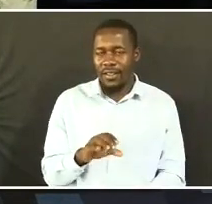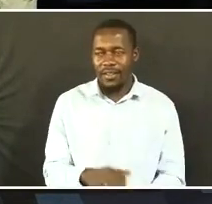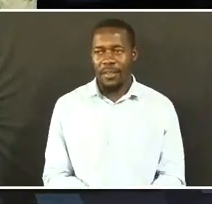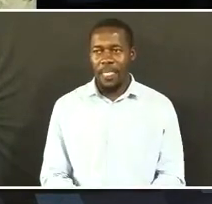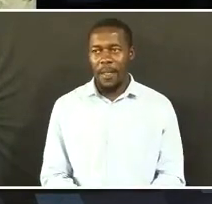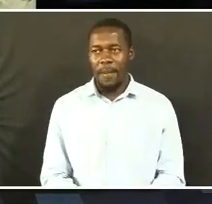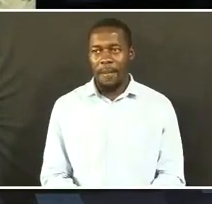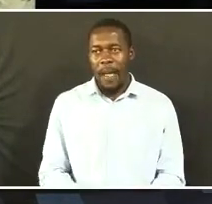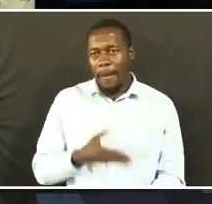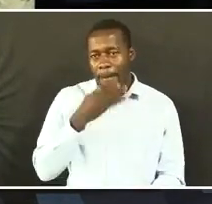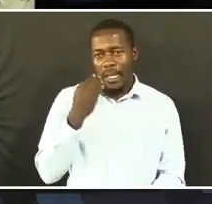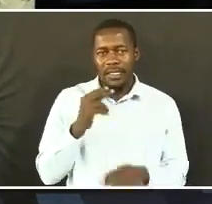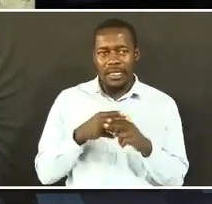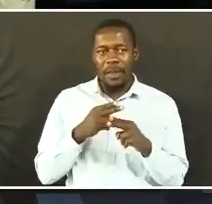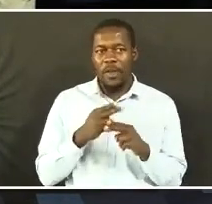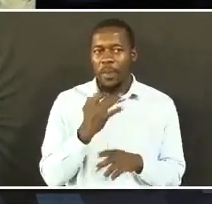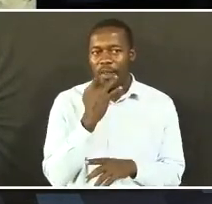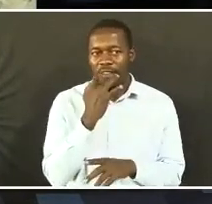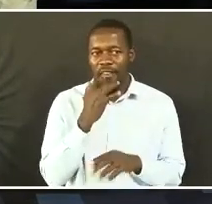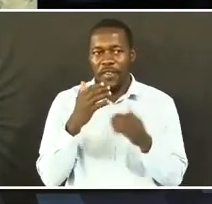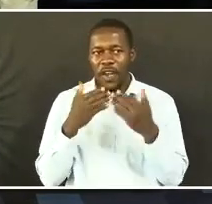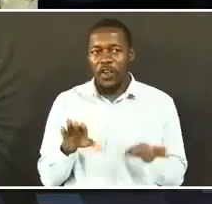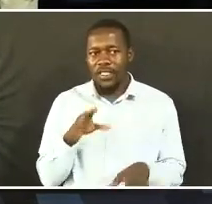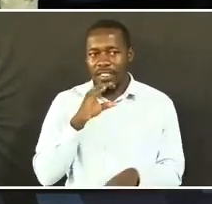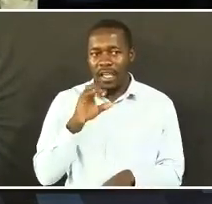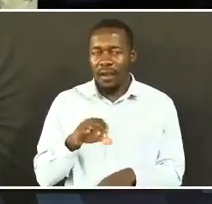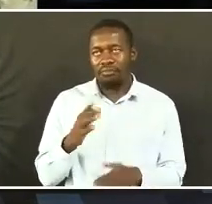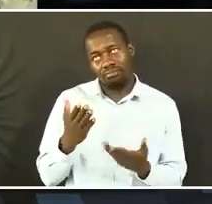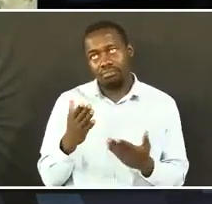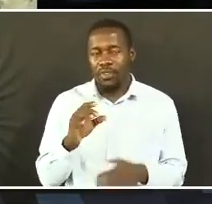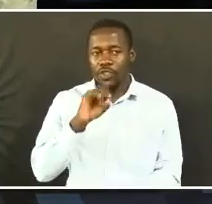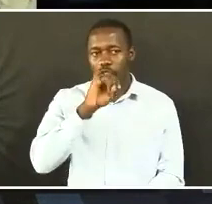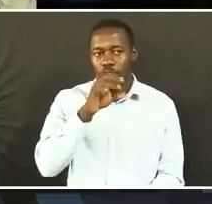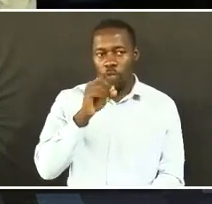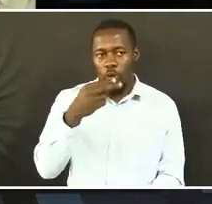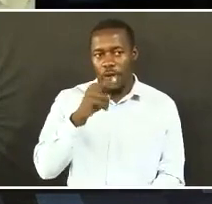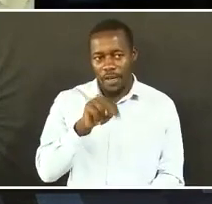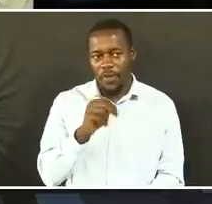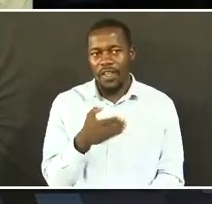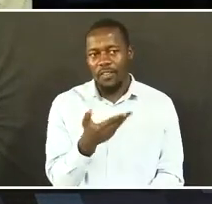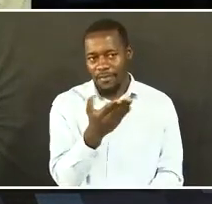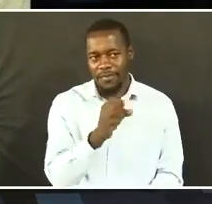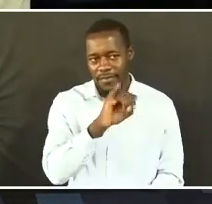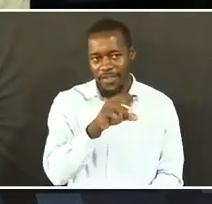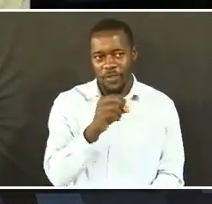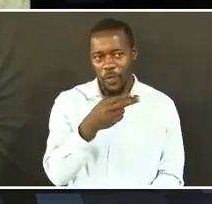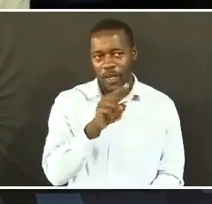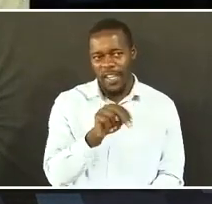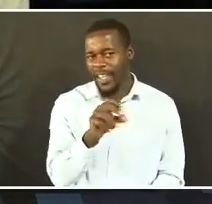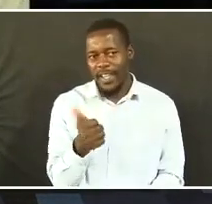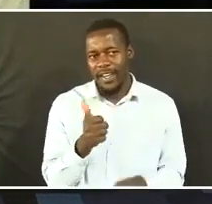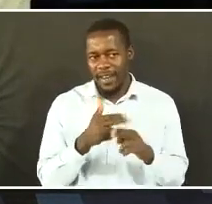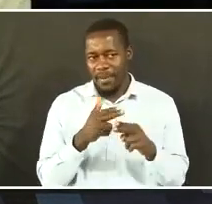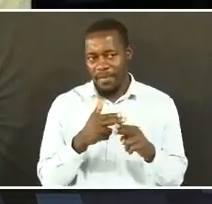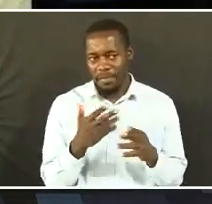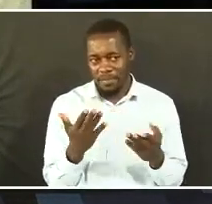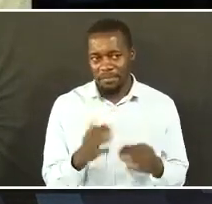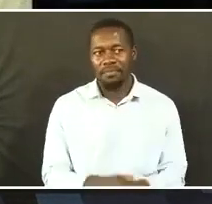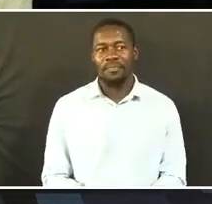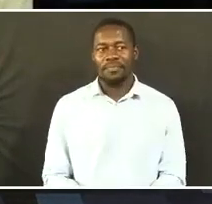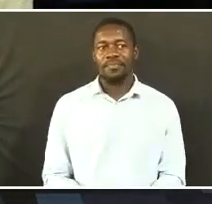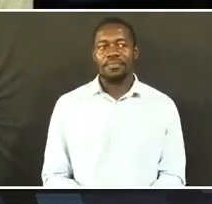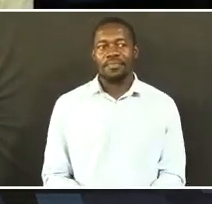What name? Oh, you give him John. Prodigal son? John. Okay. So, if he was